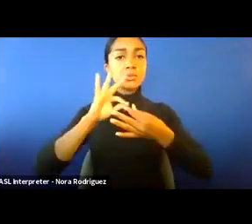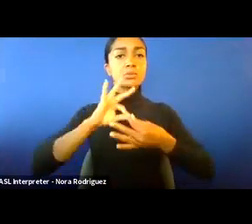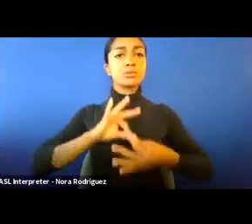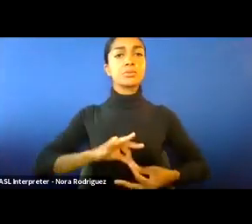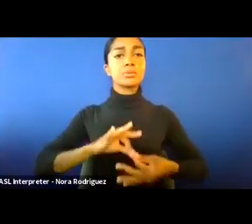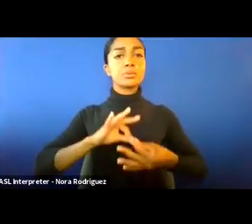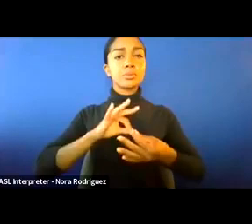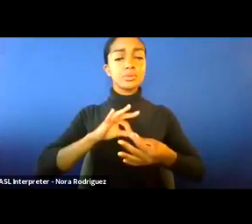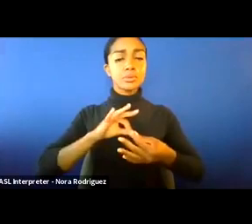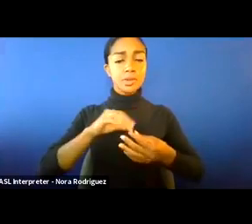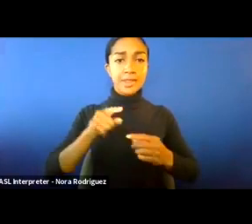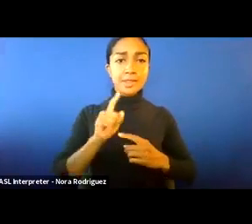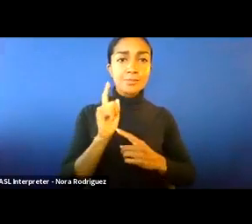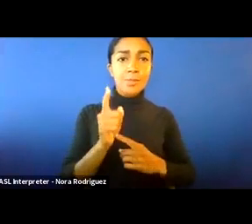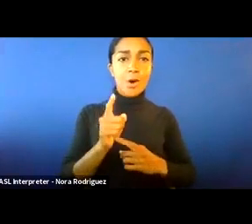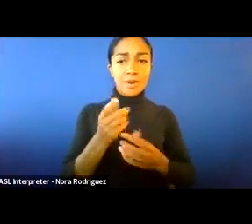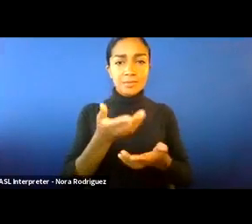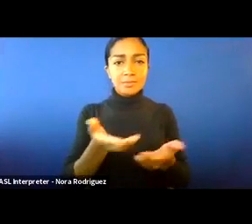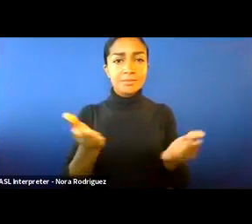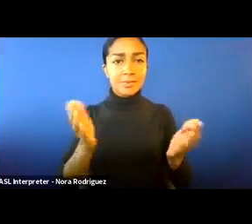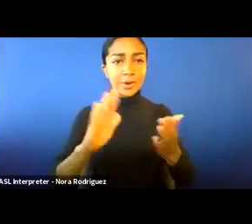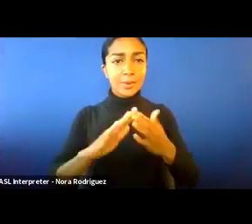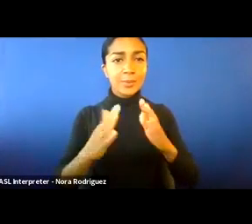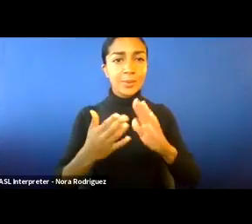community offers to us.